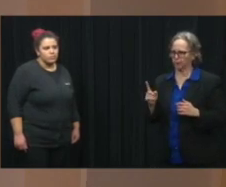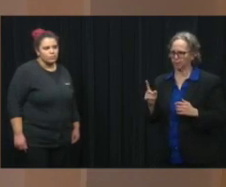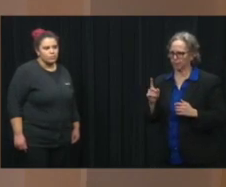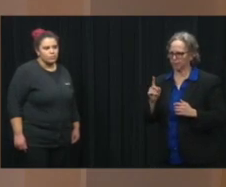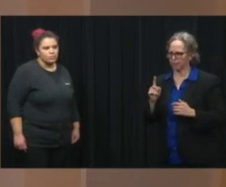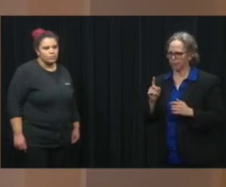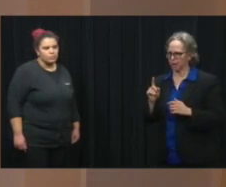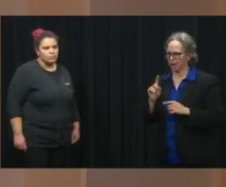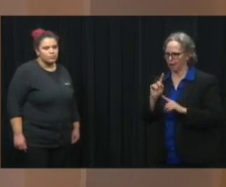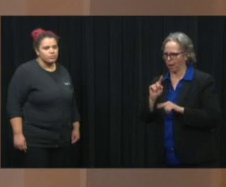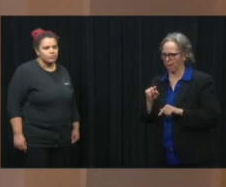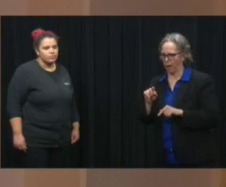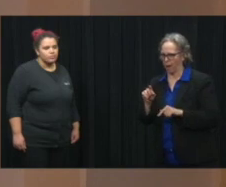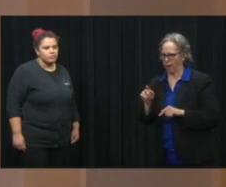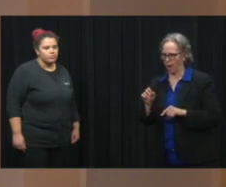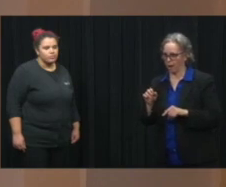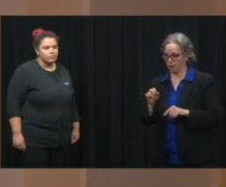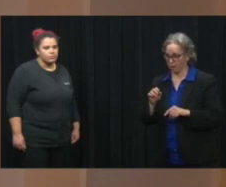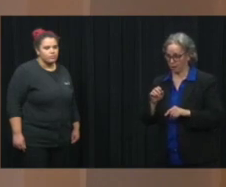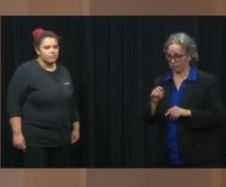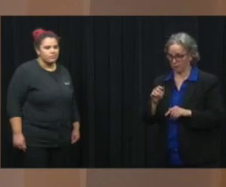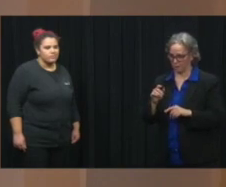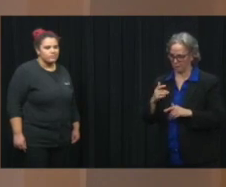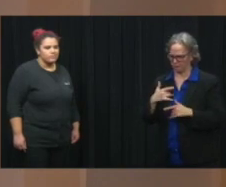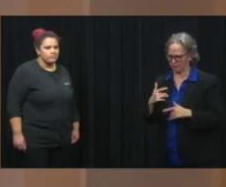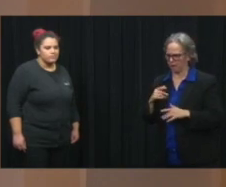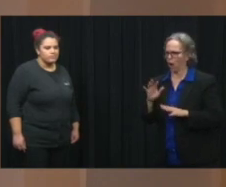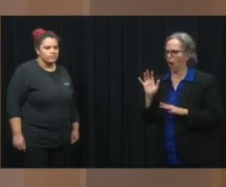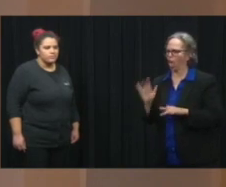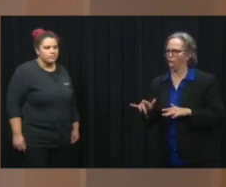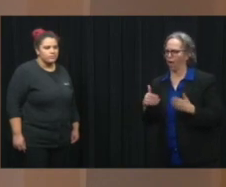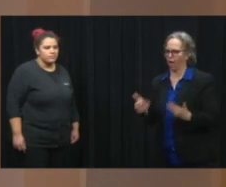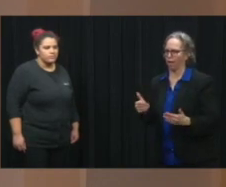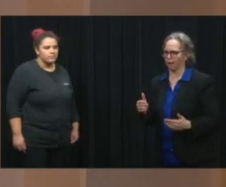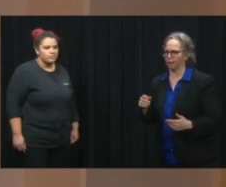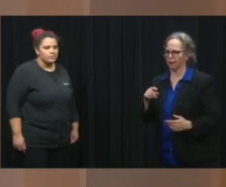know that even ourselves, we have a bunch of people pitching us